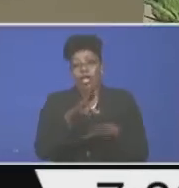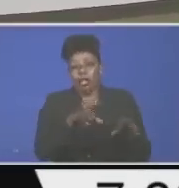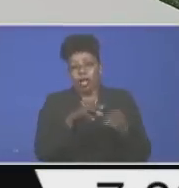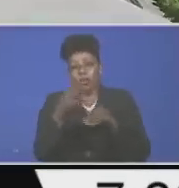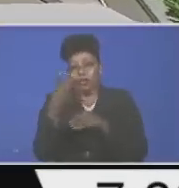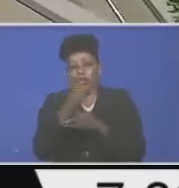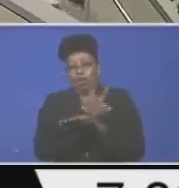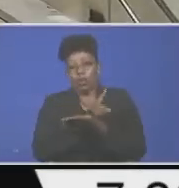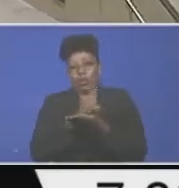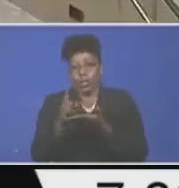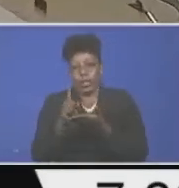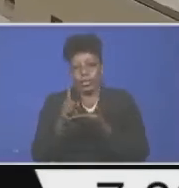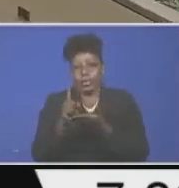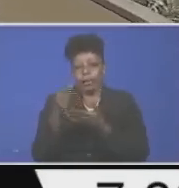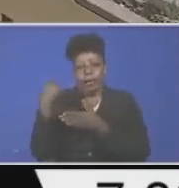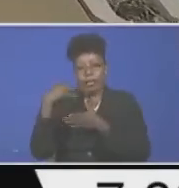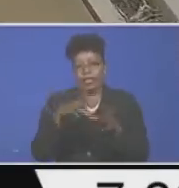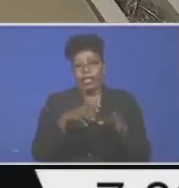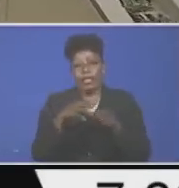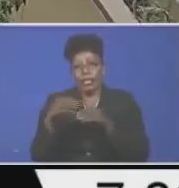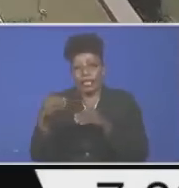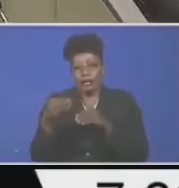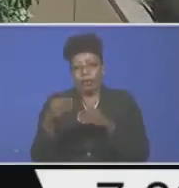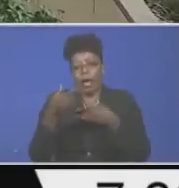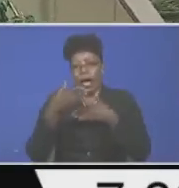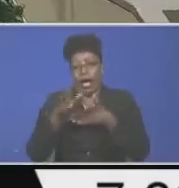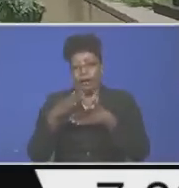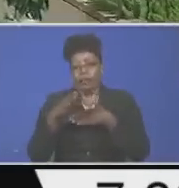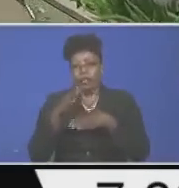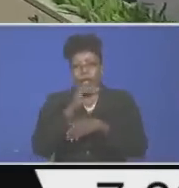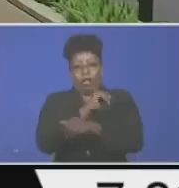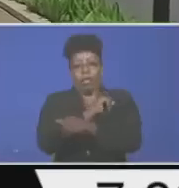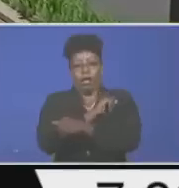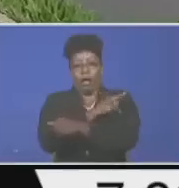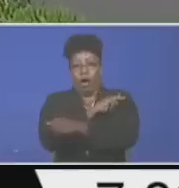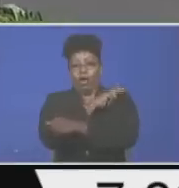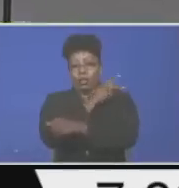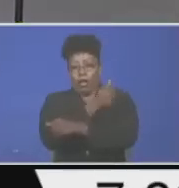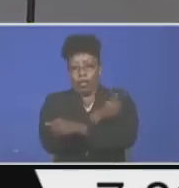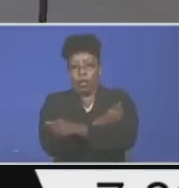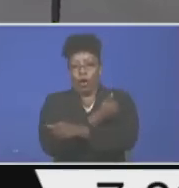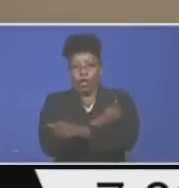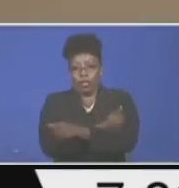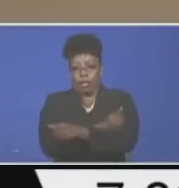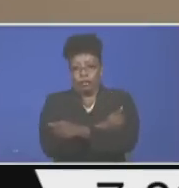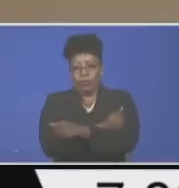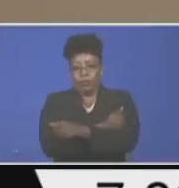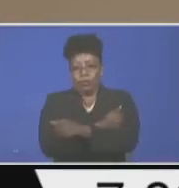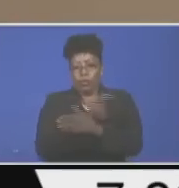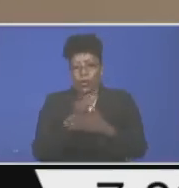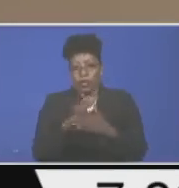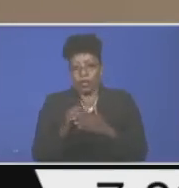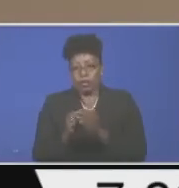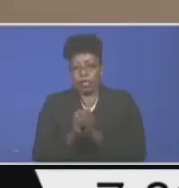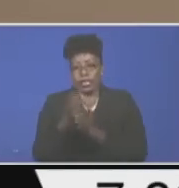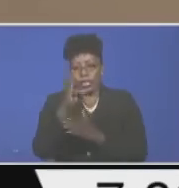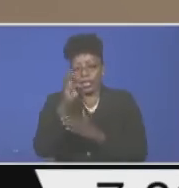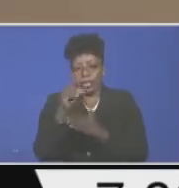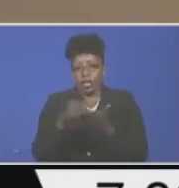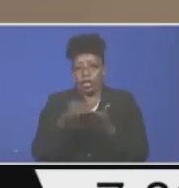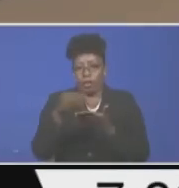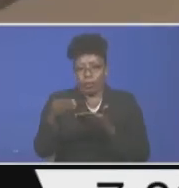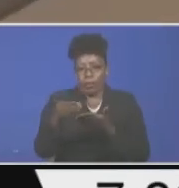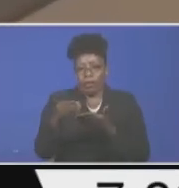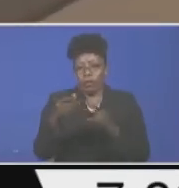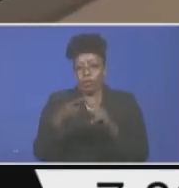move comes 2 weeks after an internal memorandum from the Public Hospitals Authority was reportedly leaked regarding a proposed $60 fee to